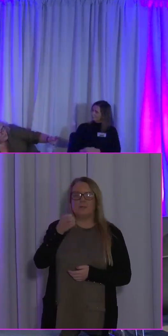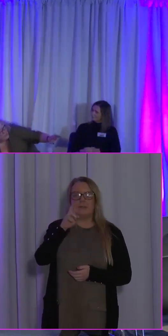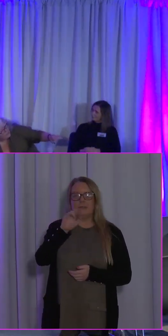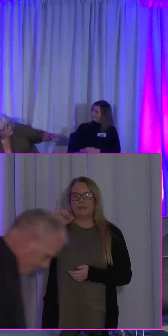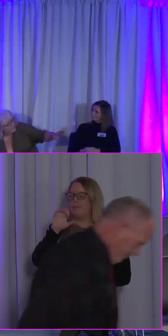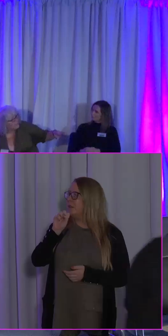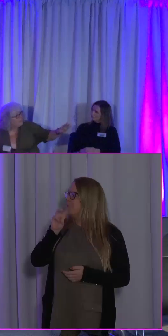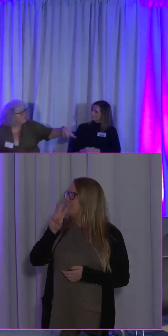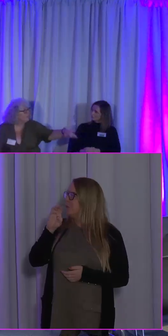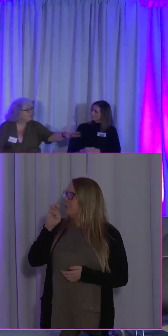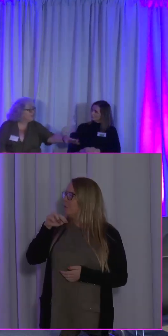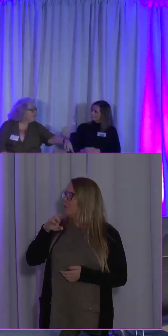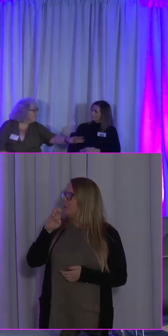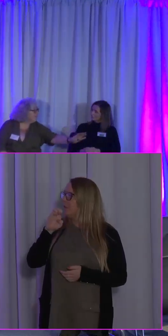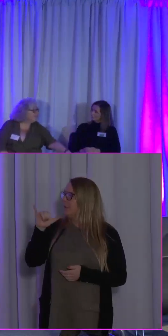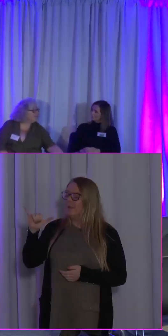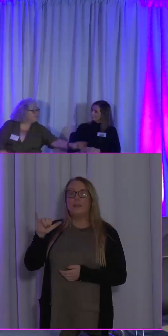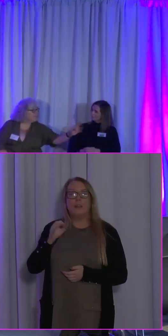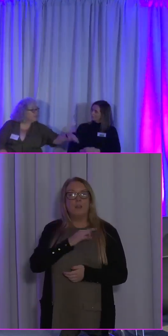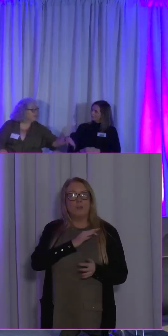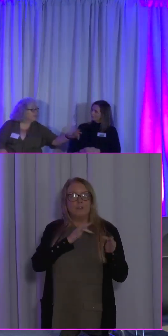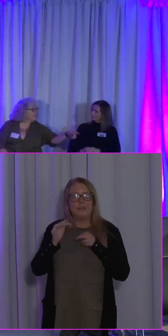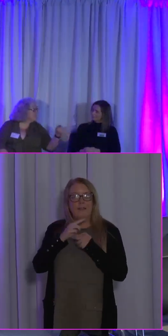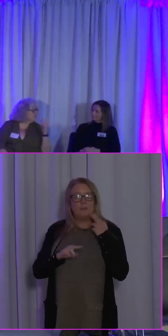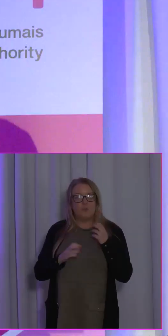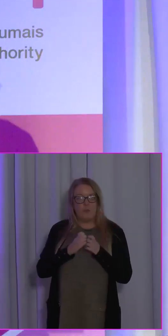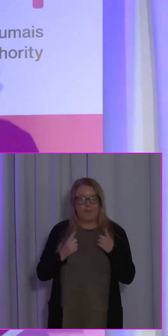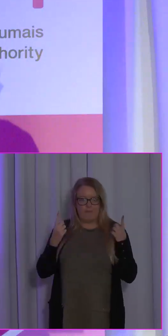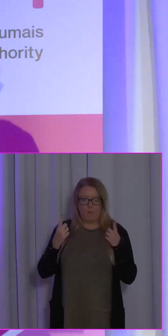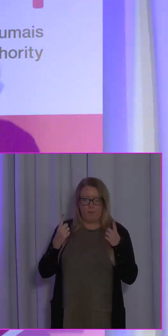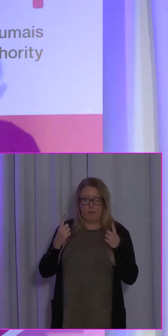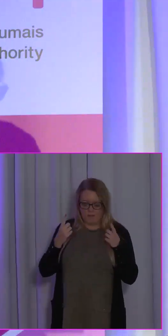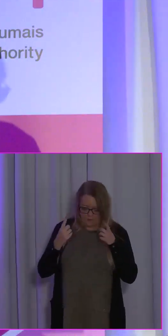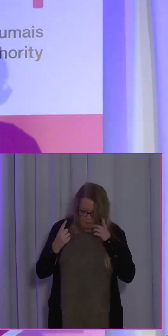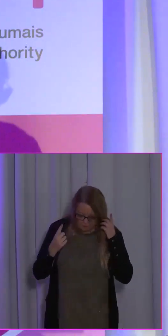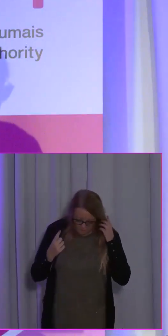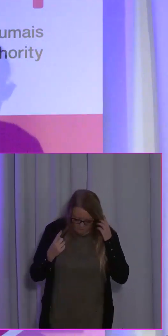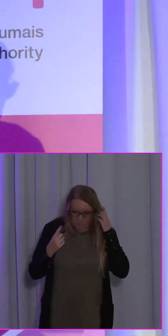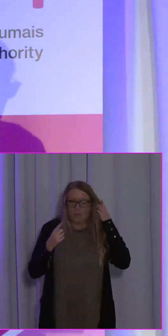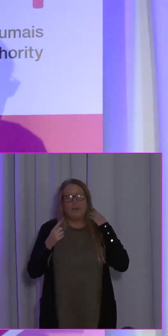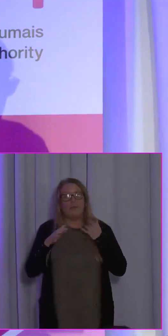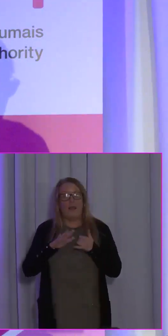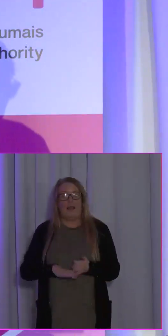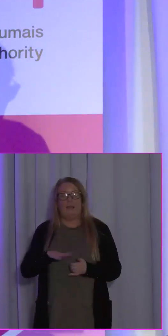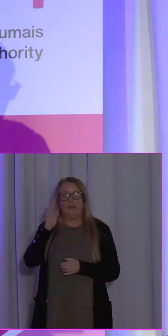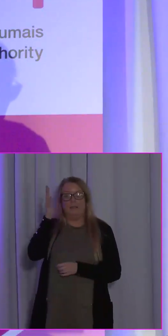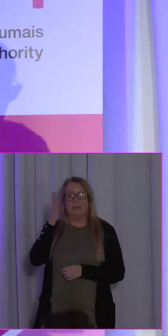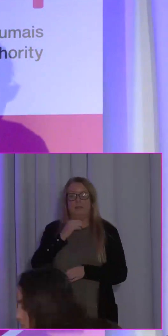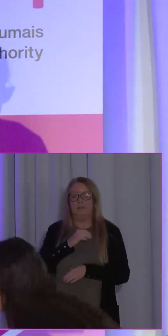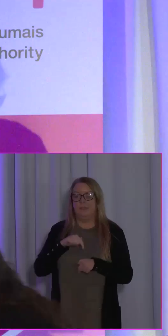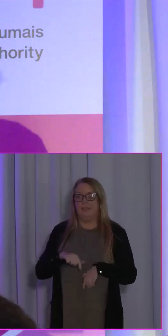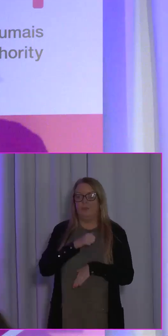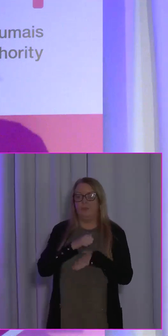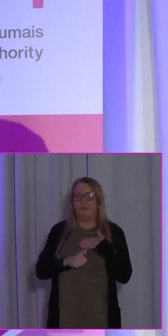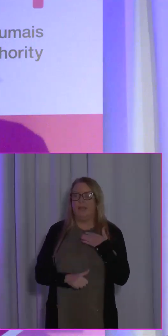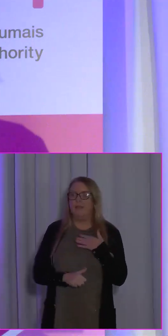Good afternoon, everybody. I'm really honoured to have been asked to speak today, and I'm very pleased to be here in person.